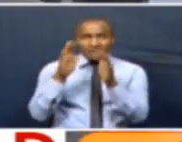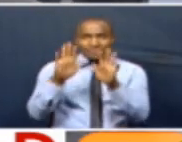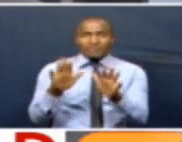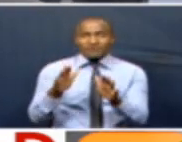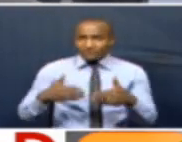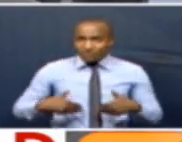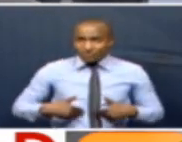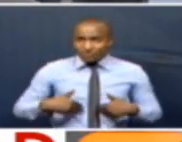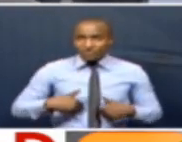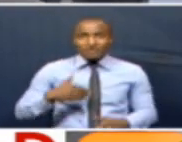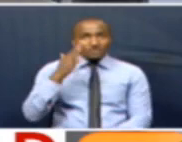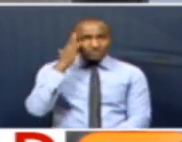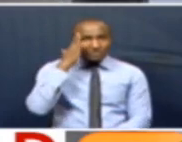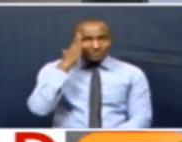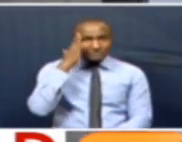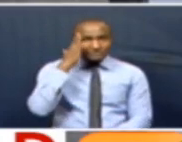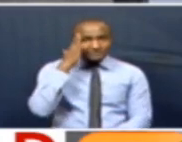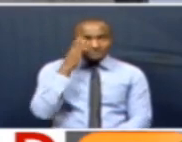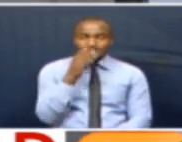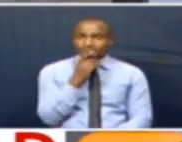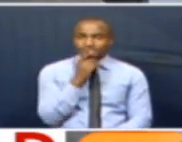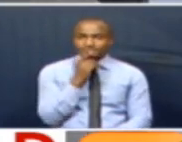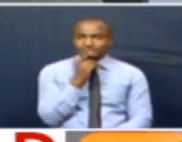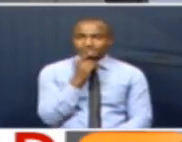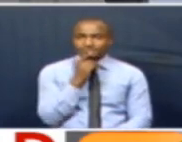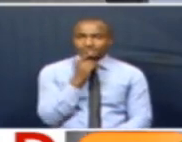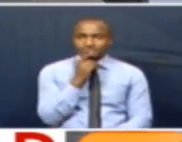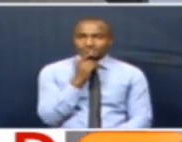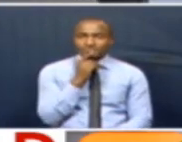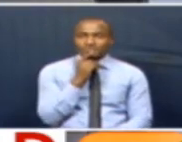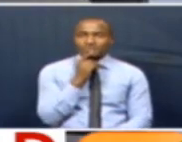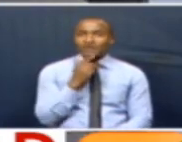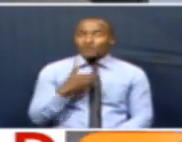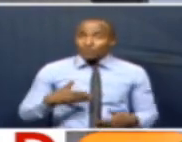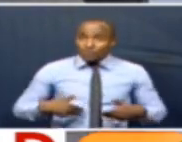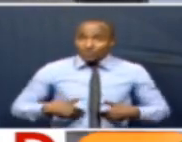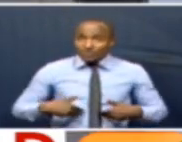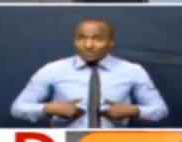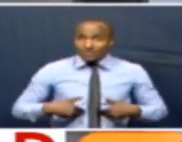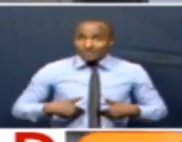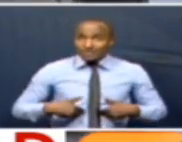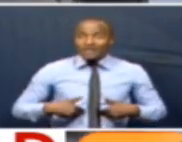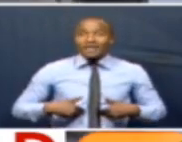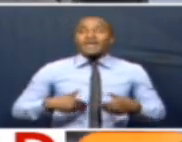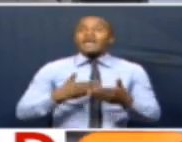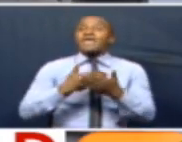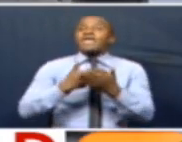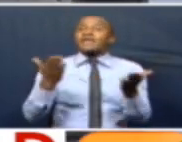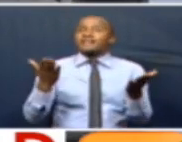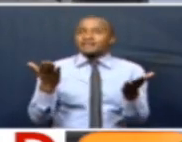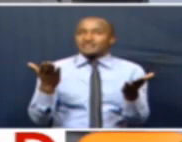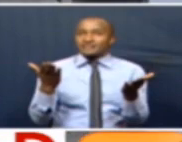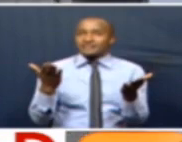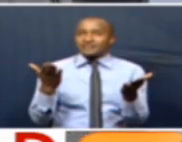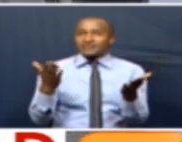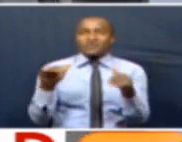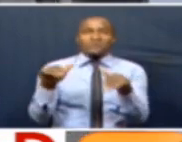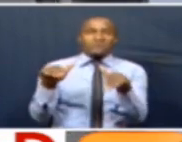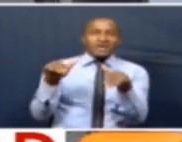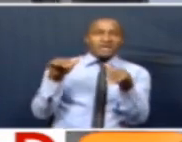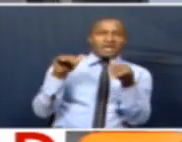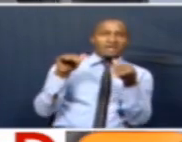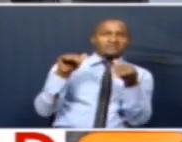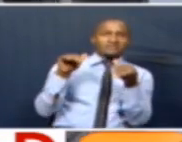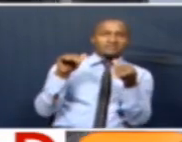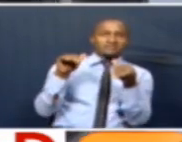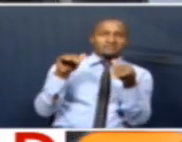young people to know is this. It is not correct for a young person anywhere on earth to wait to be told